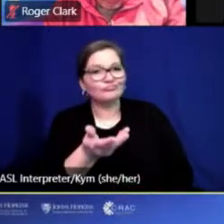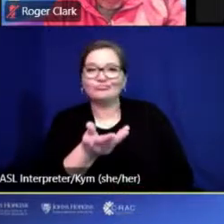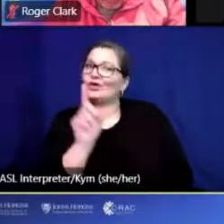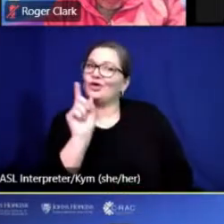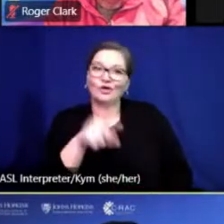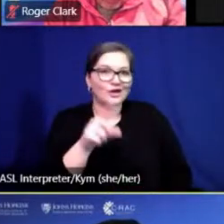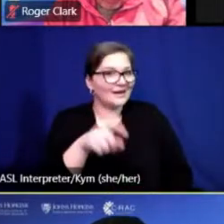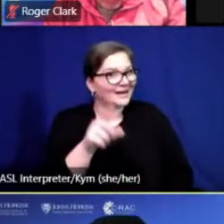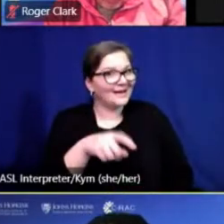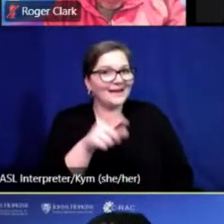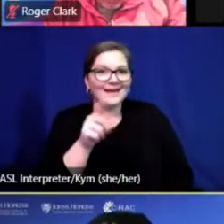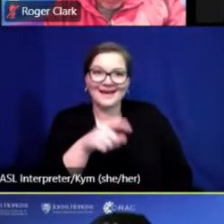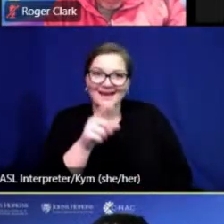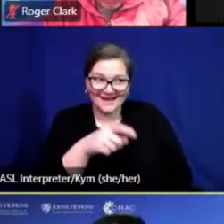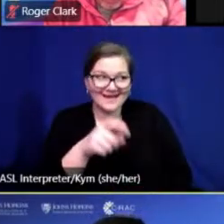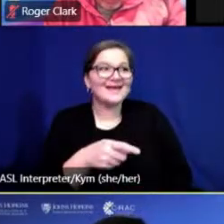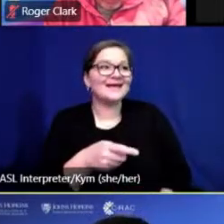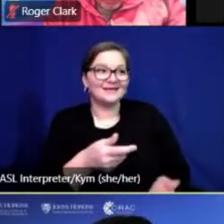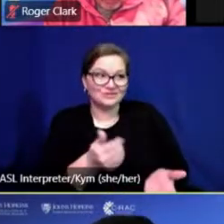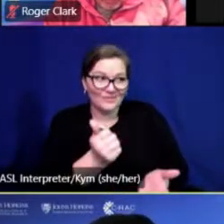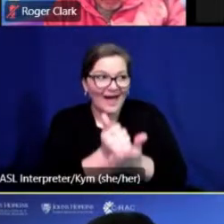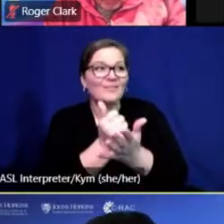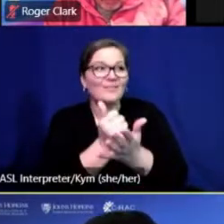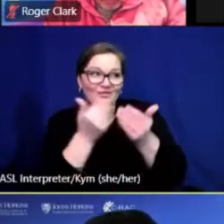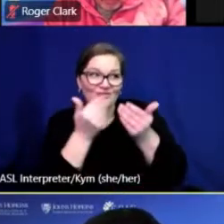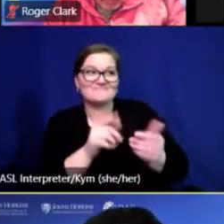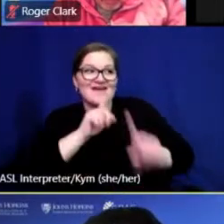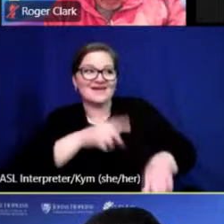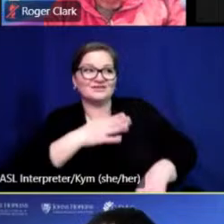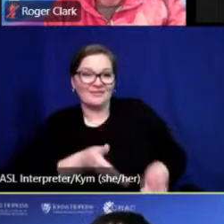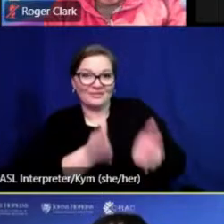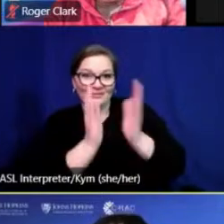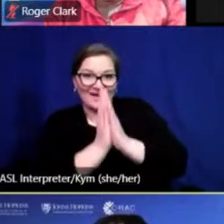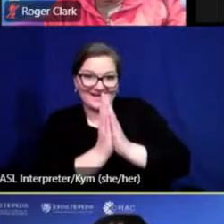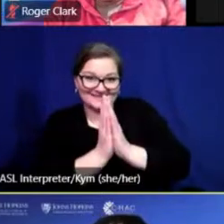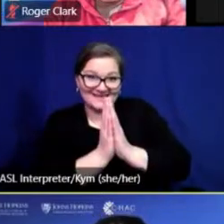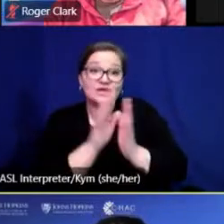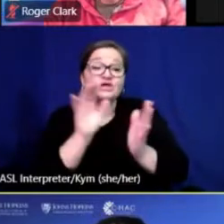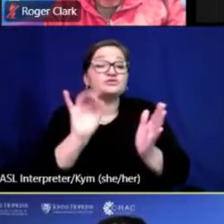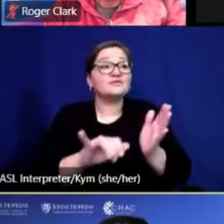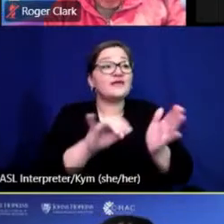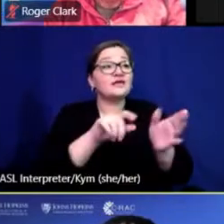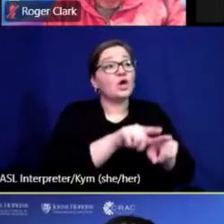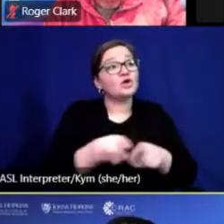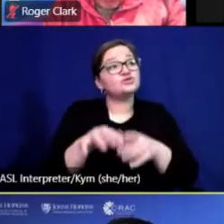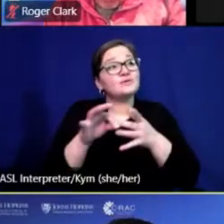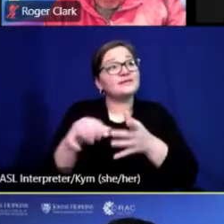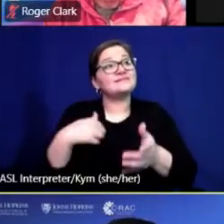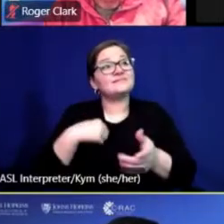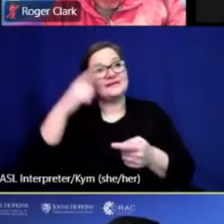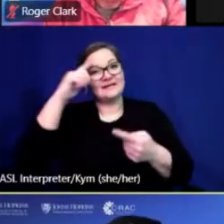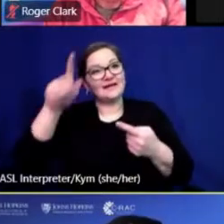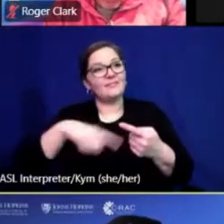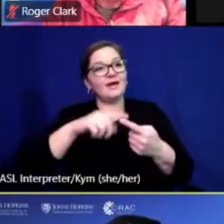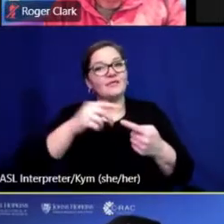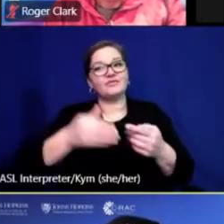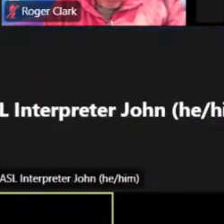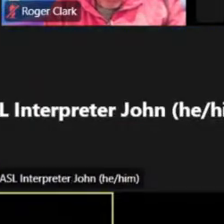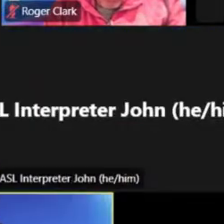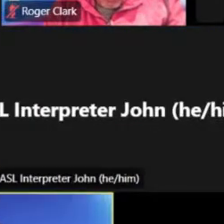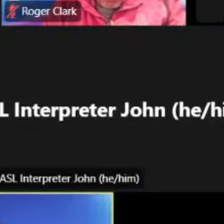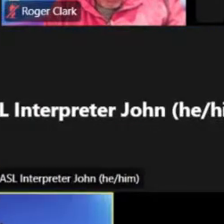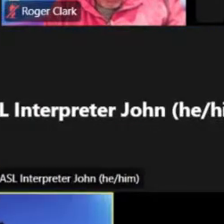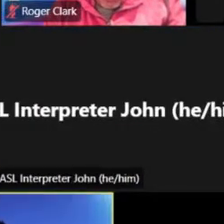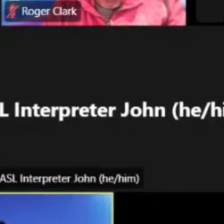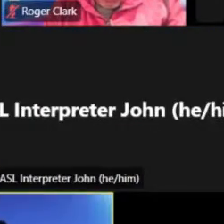me up on my request, and that actually leads me to think about our next segment. We are going